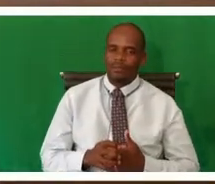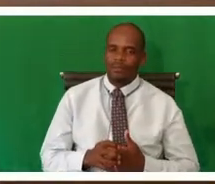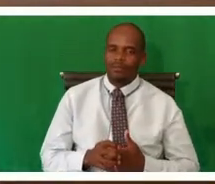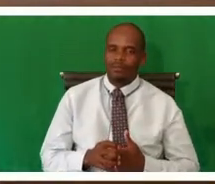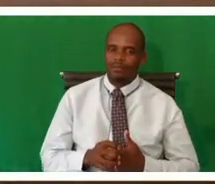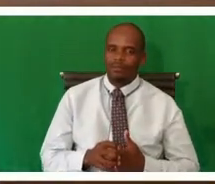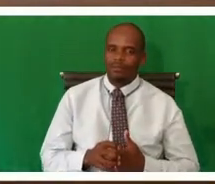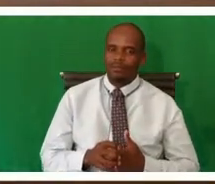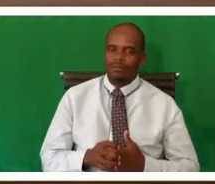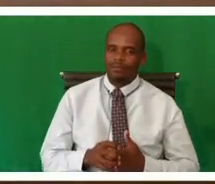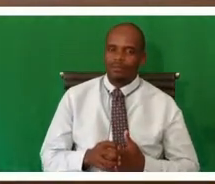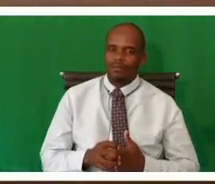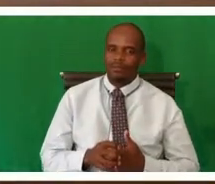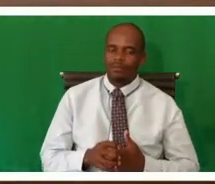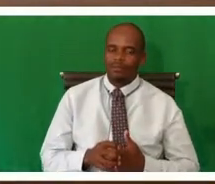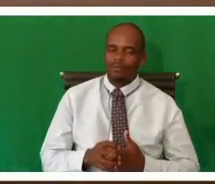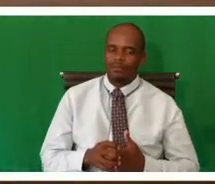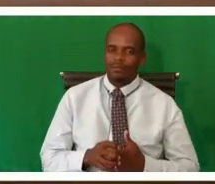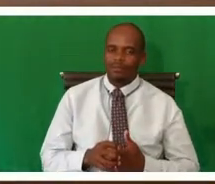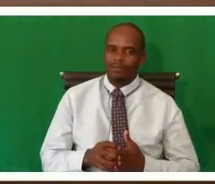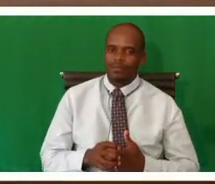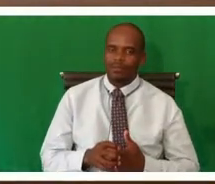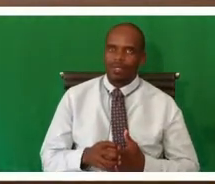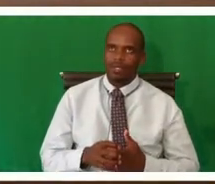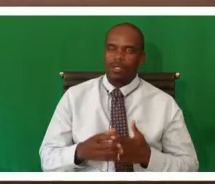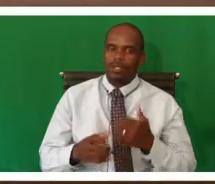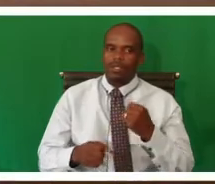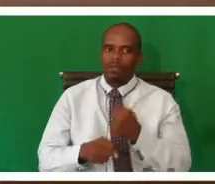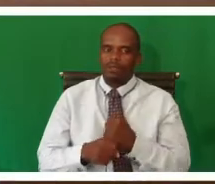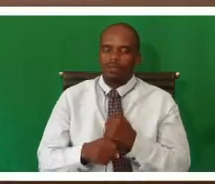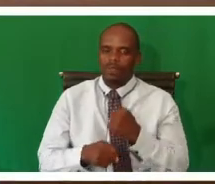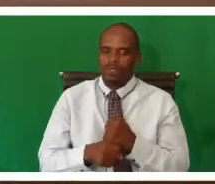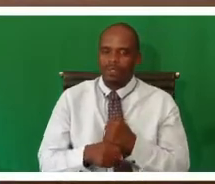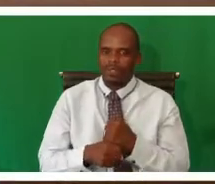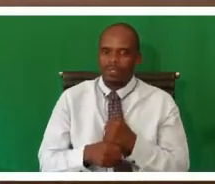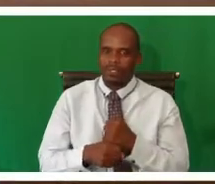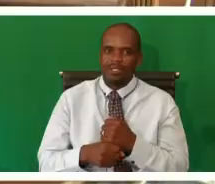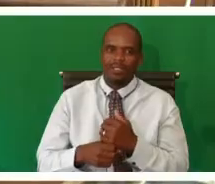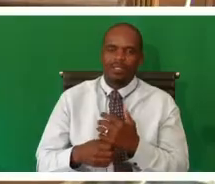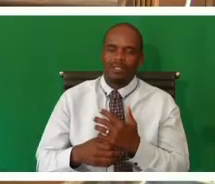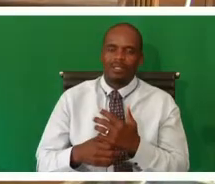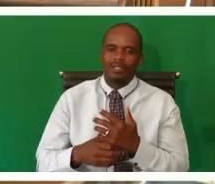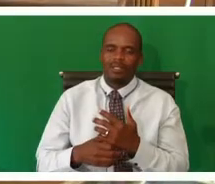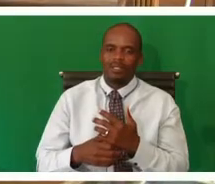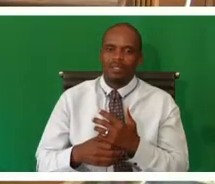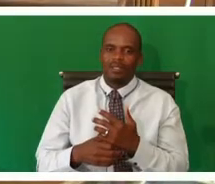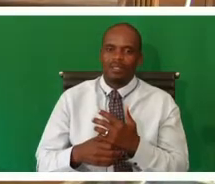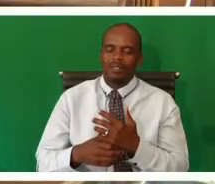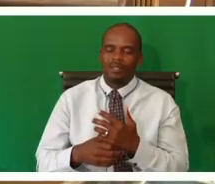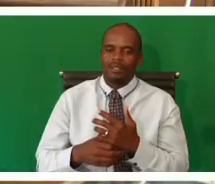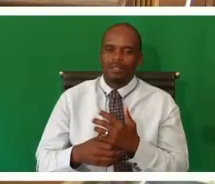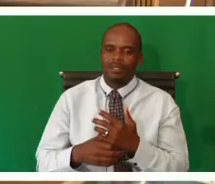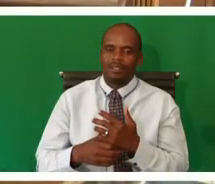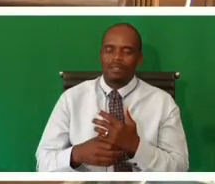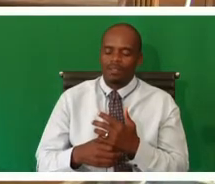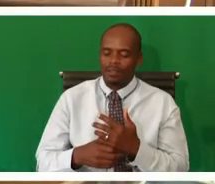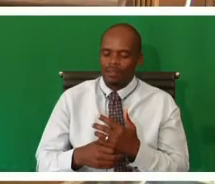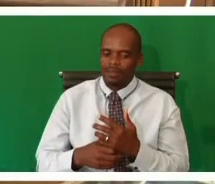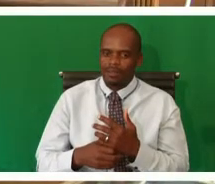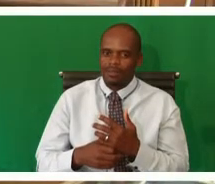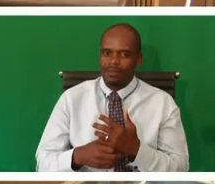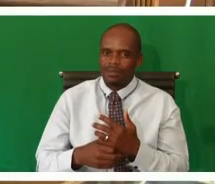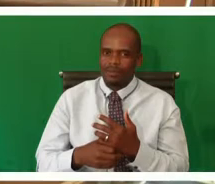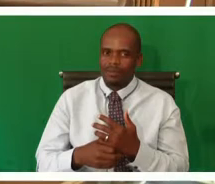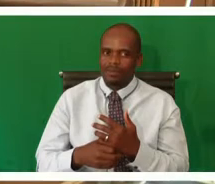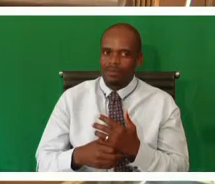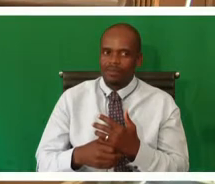Substance Abuse Dependency Treatment Center. This one, I'm very proud of it. that we have completed it. And